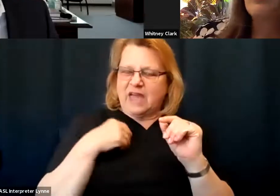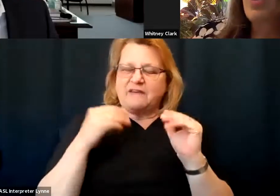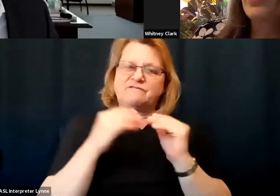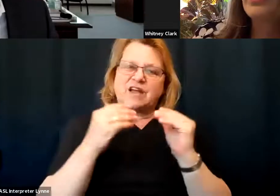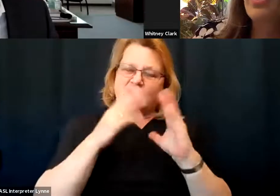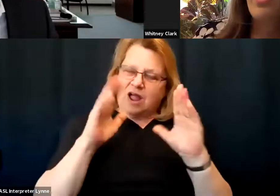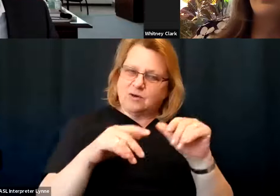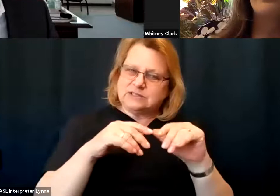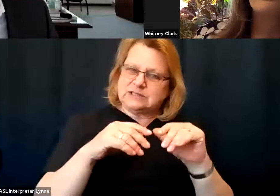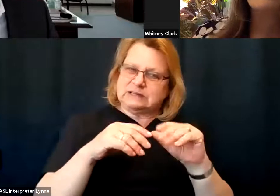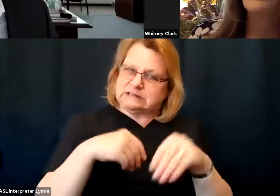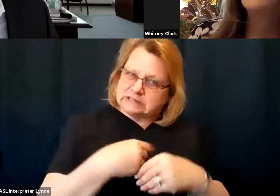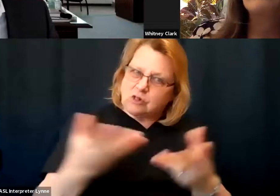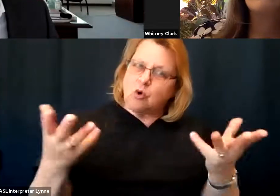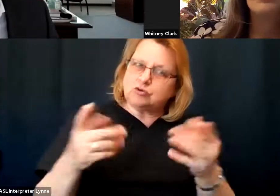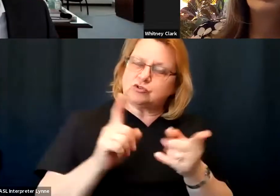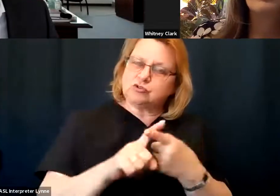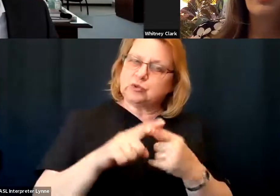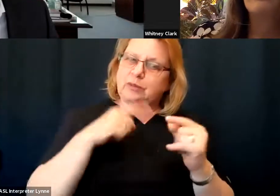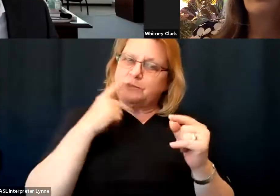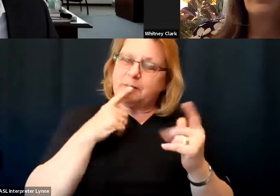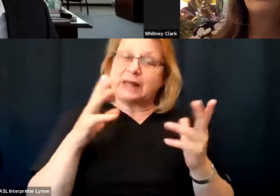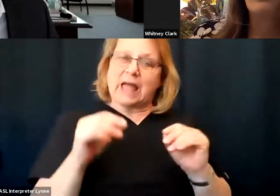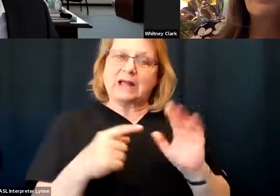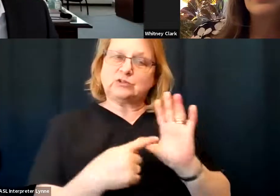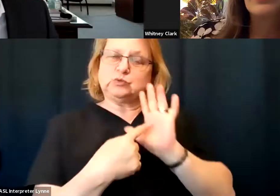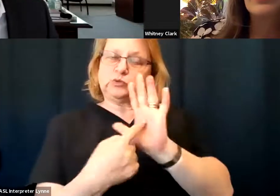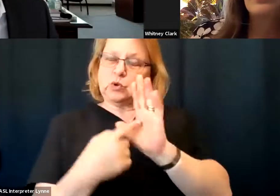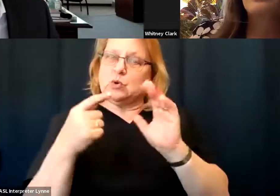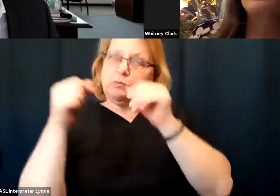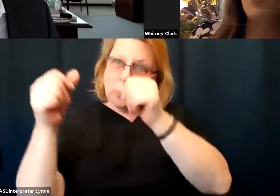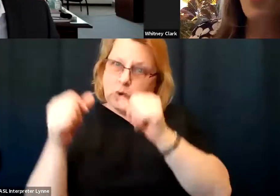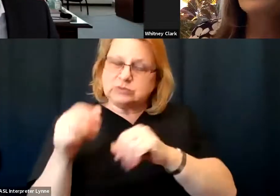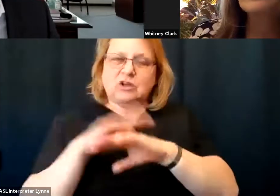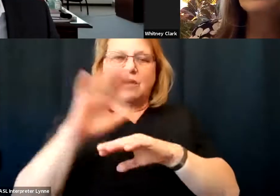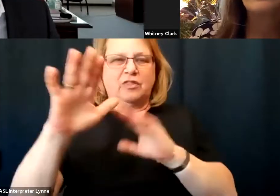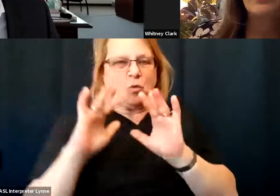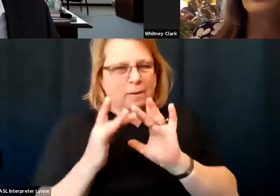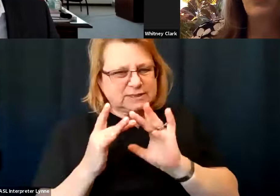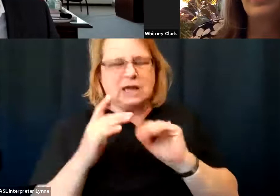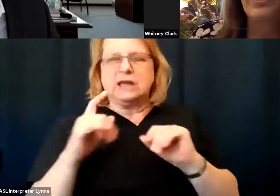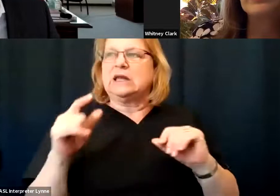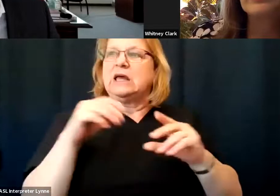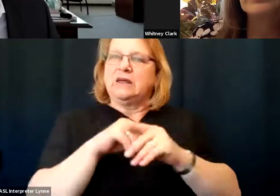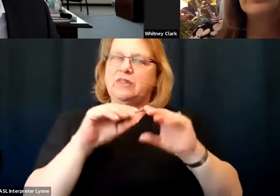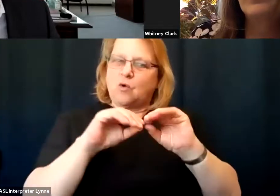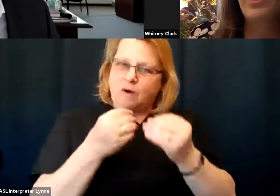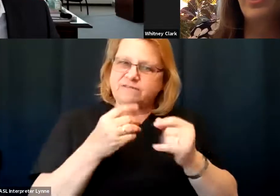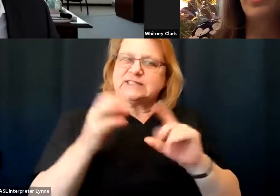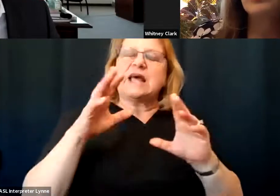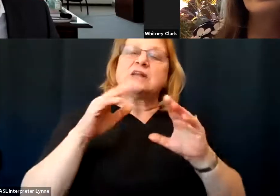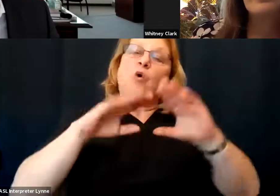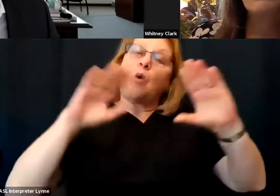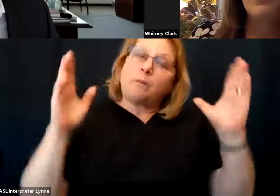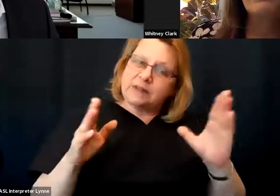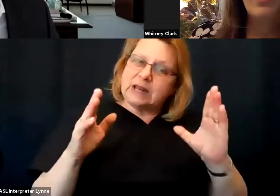members of the public and to post information on their websites, in their offices, and at open houses.